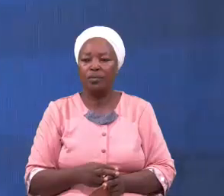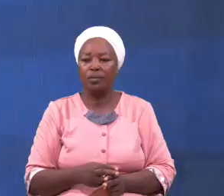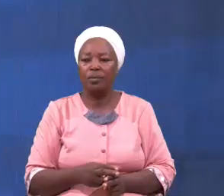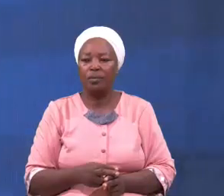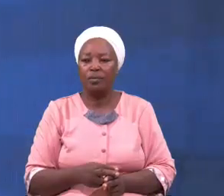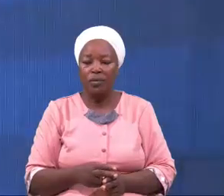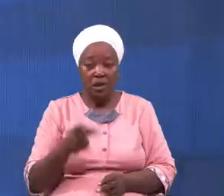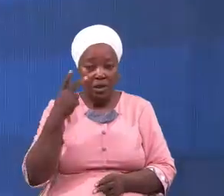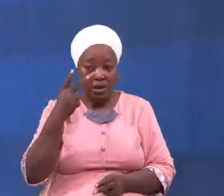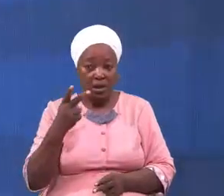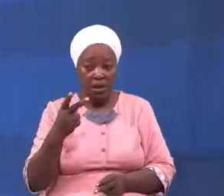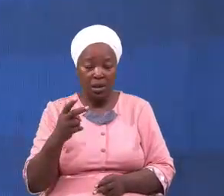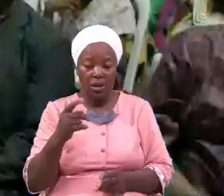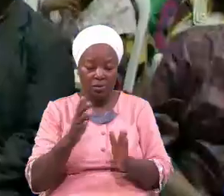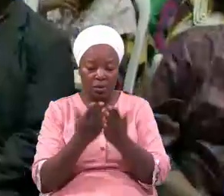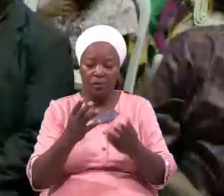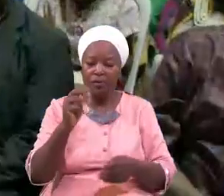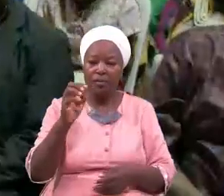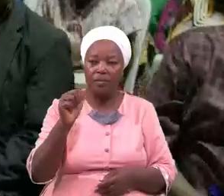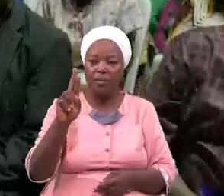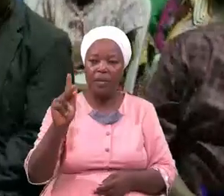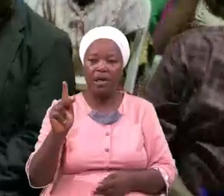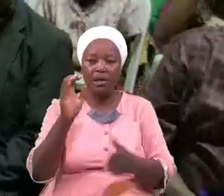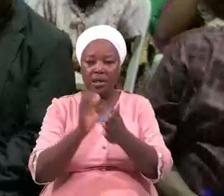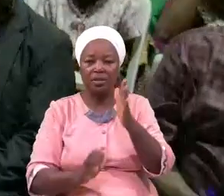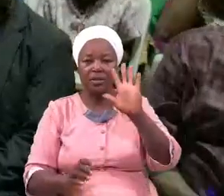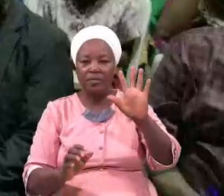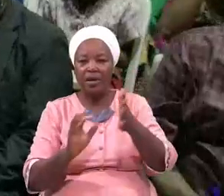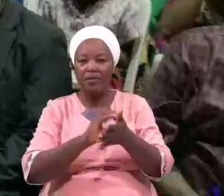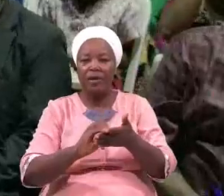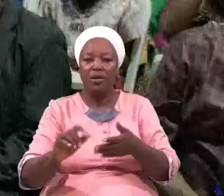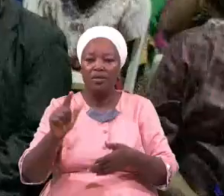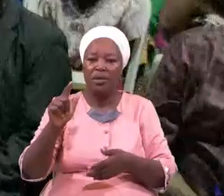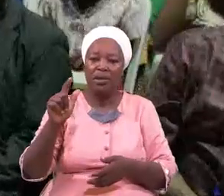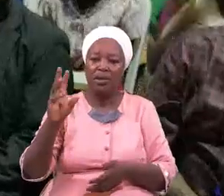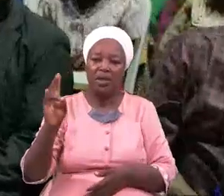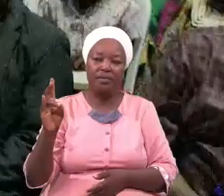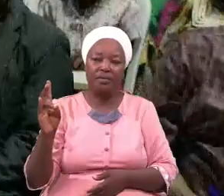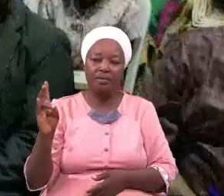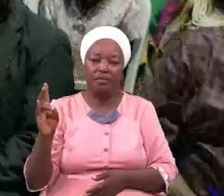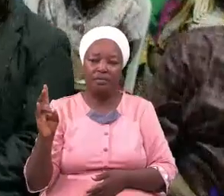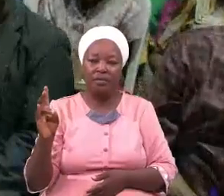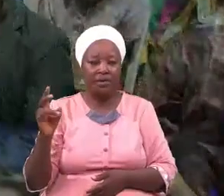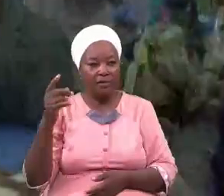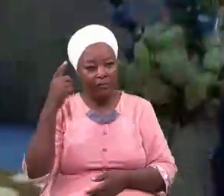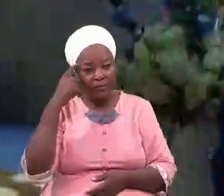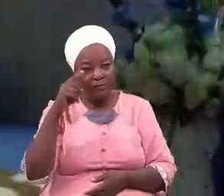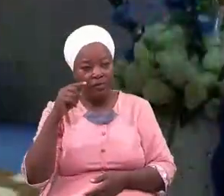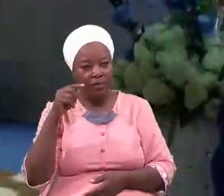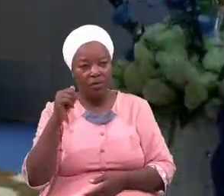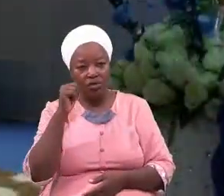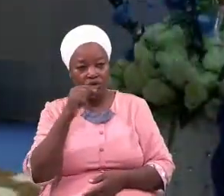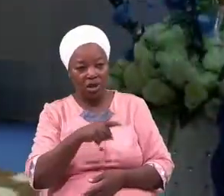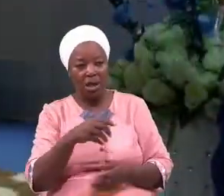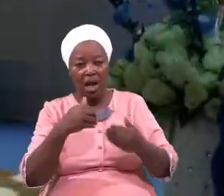Look at Mark chapter 5, verse 27. For she had heard